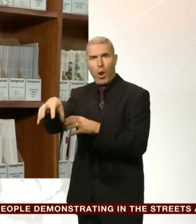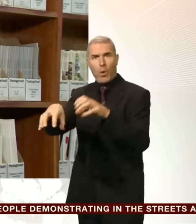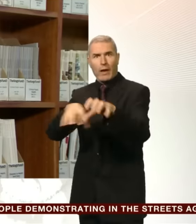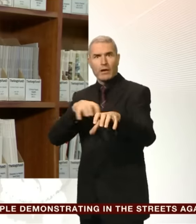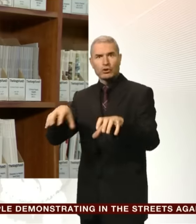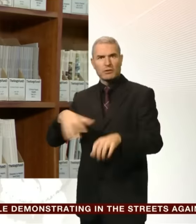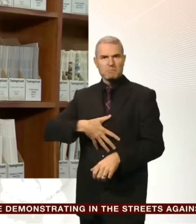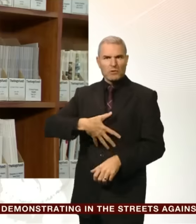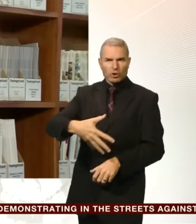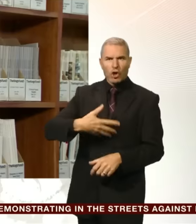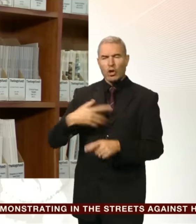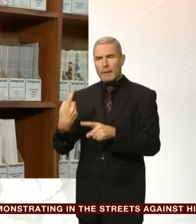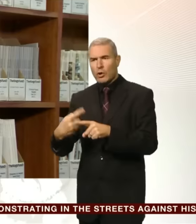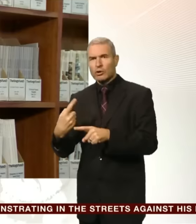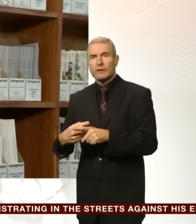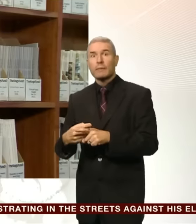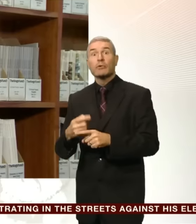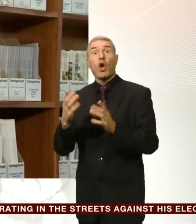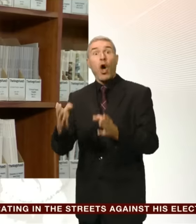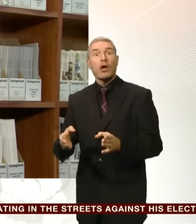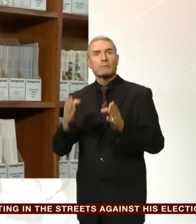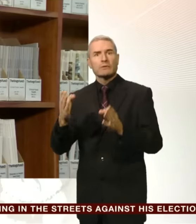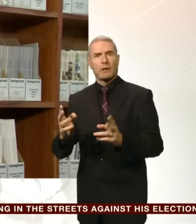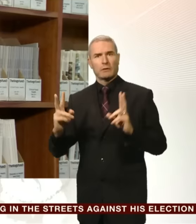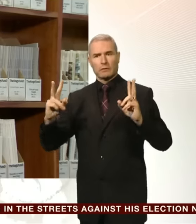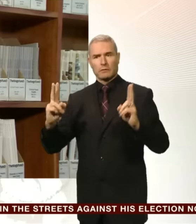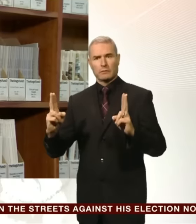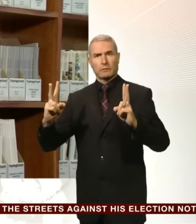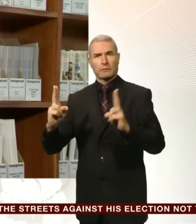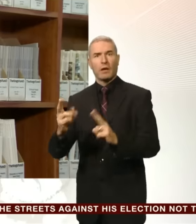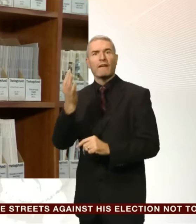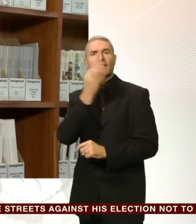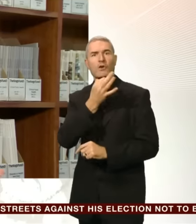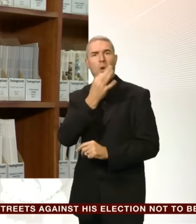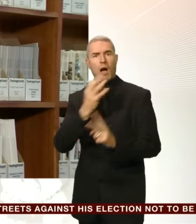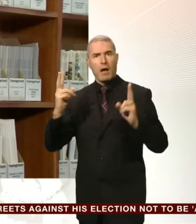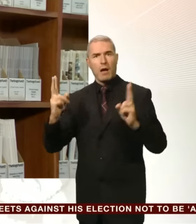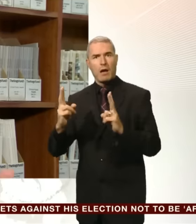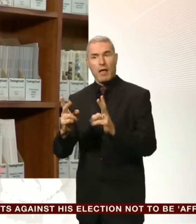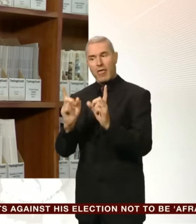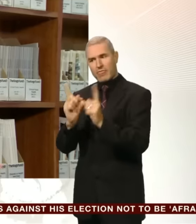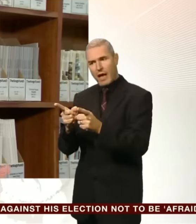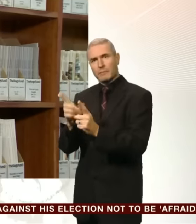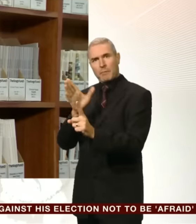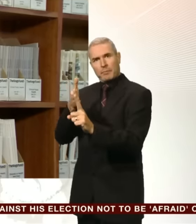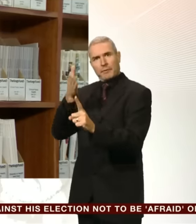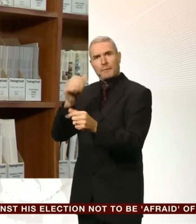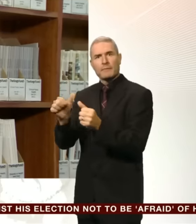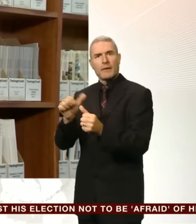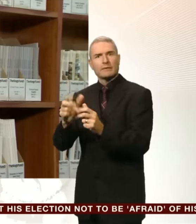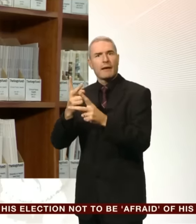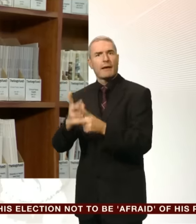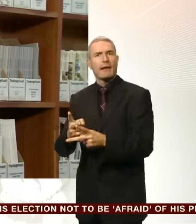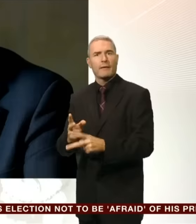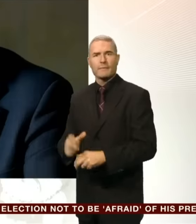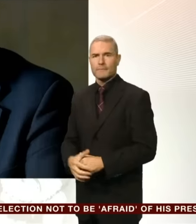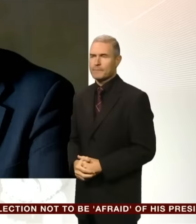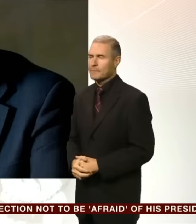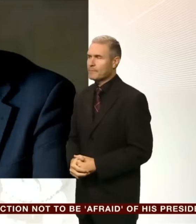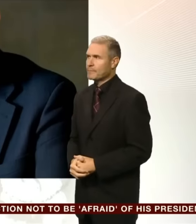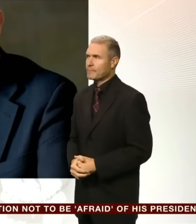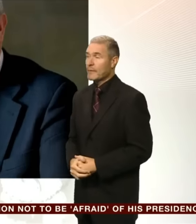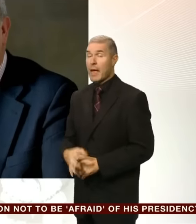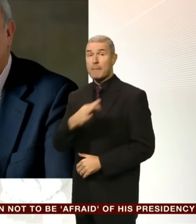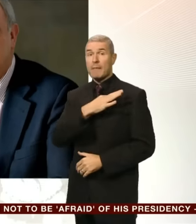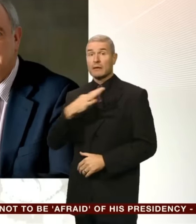maternity services in fewer hospitals where that has the potential to deliver better care and to release resources. The